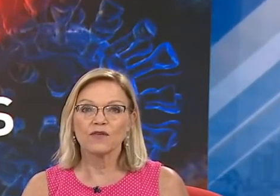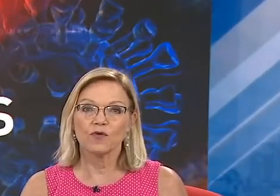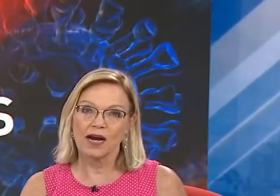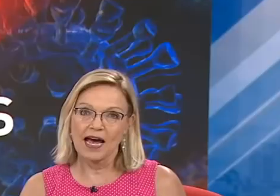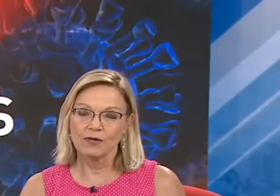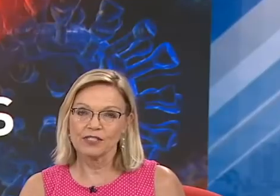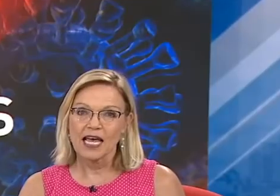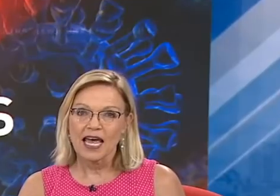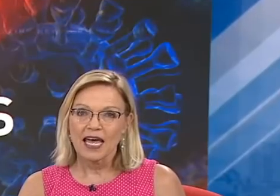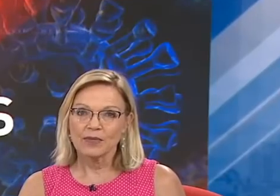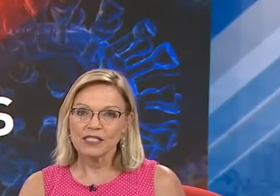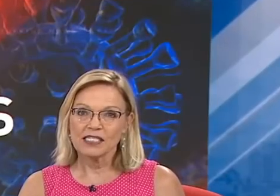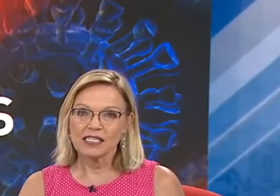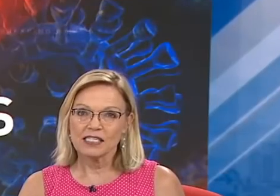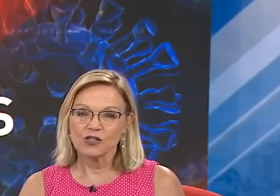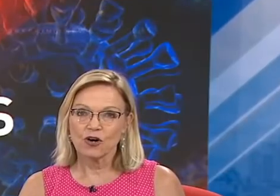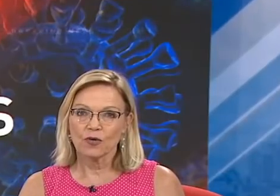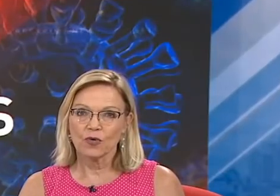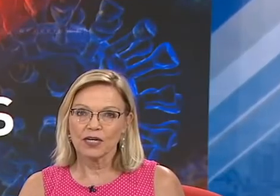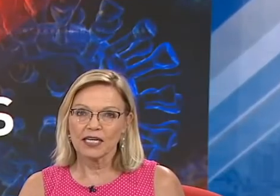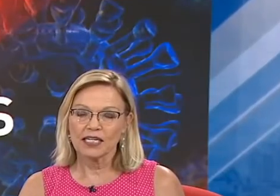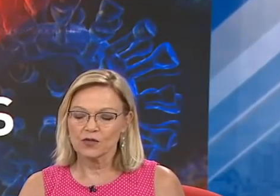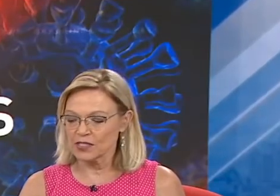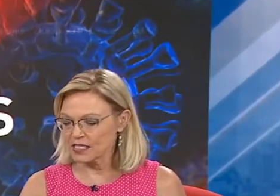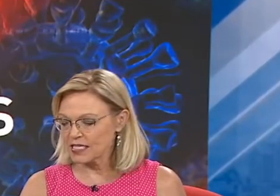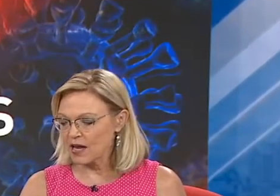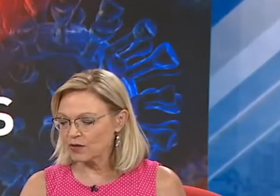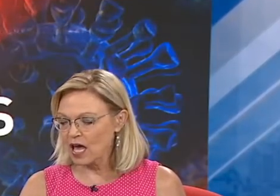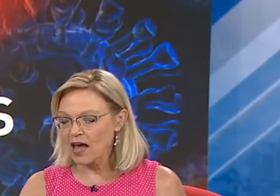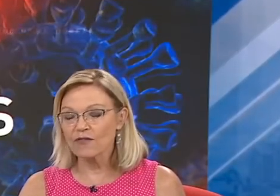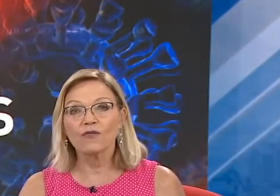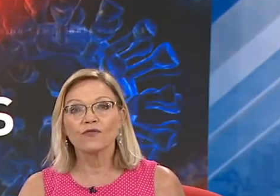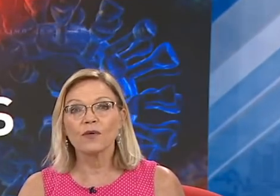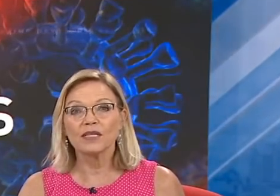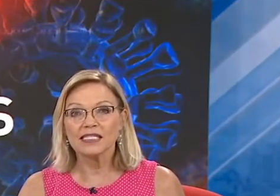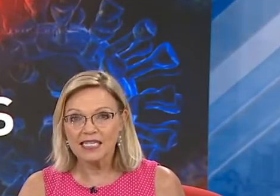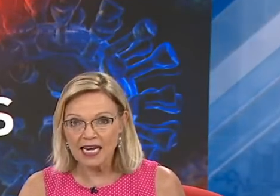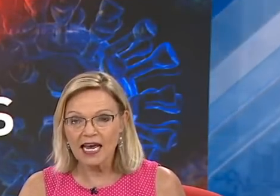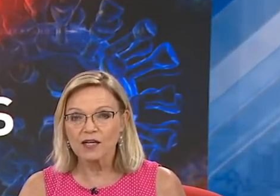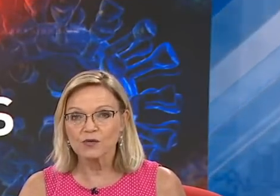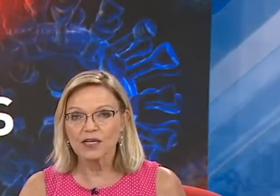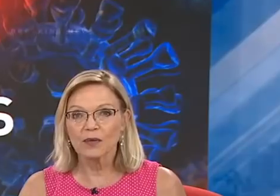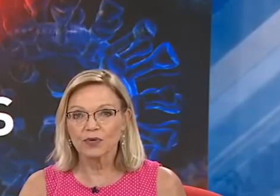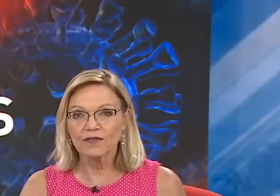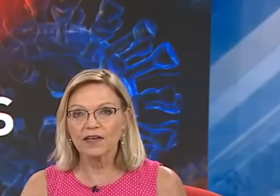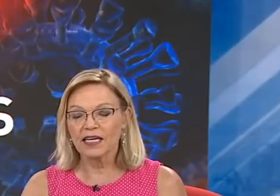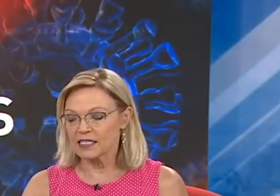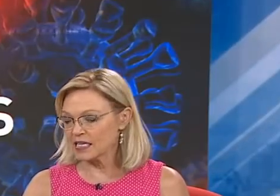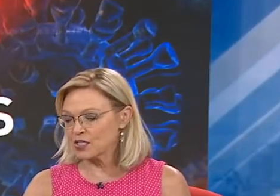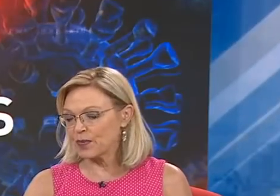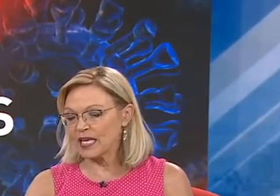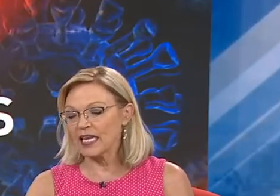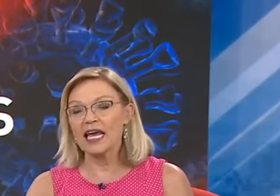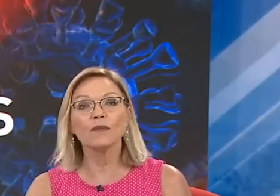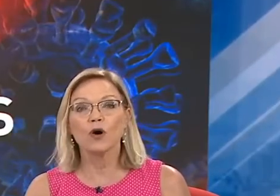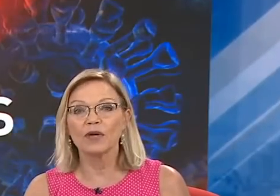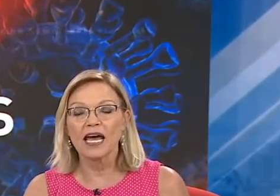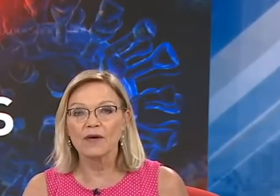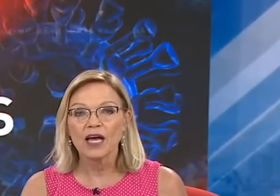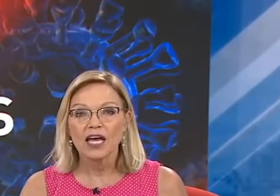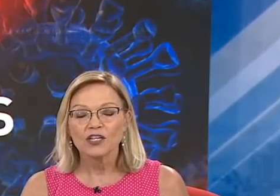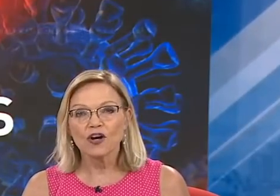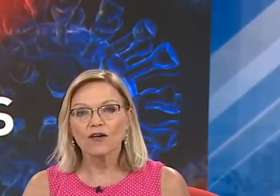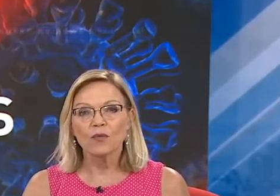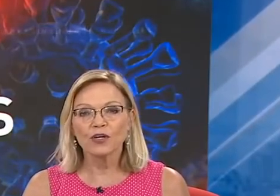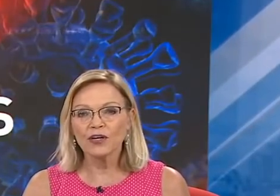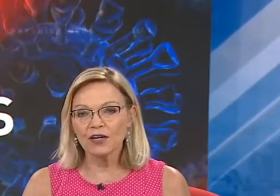last 24 hours. ABC6's Tara Morgan joins us now live from the State House, where that briefing is set to begin any moment